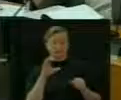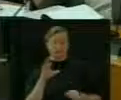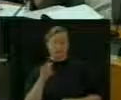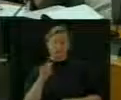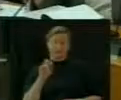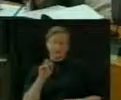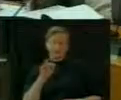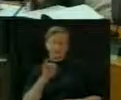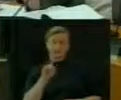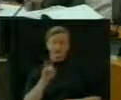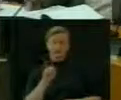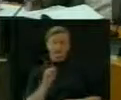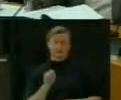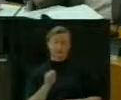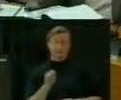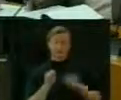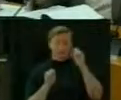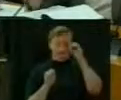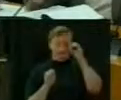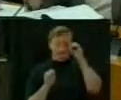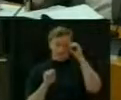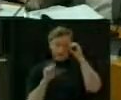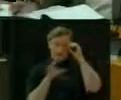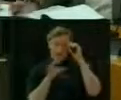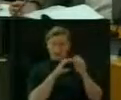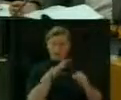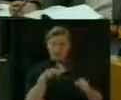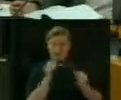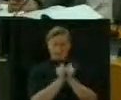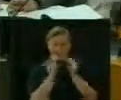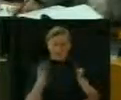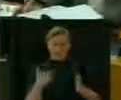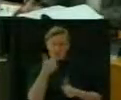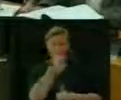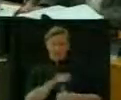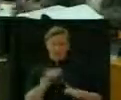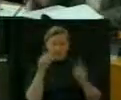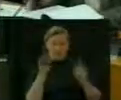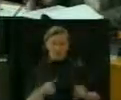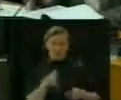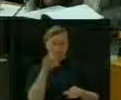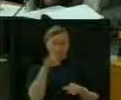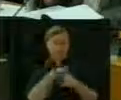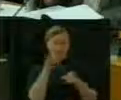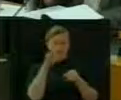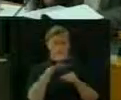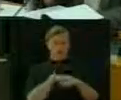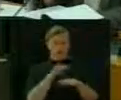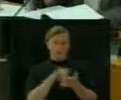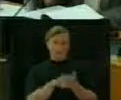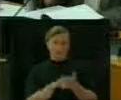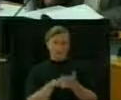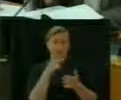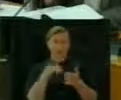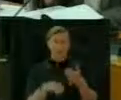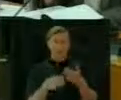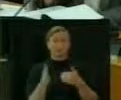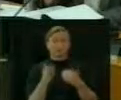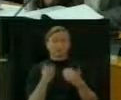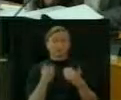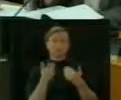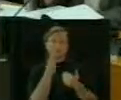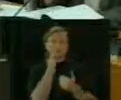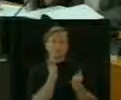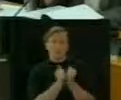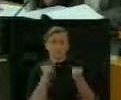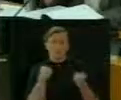citizens and not politicos. We could have a committee without anybody that's elected on it. What would